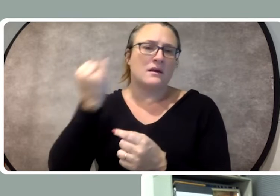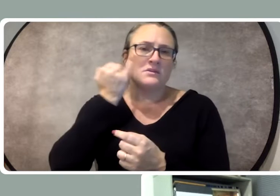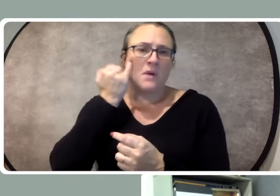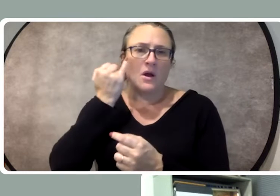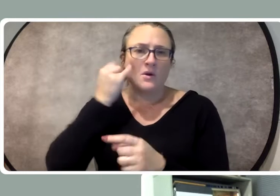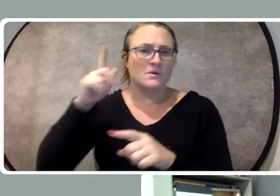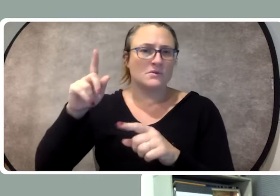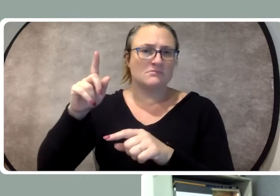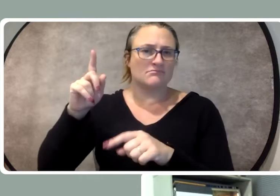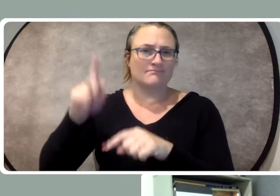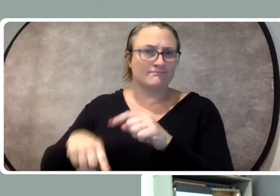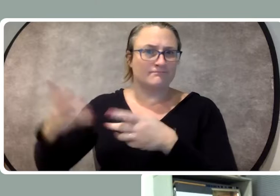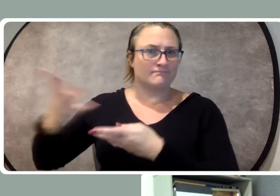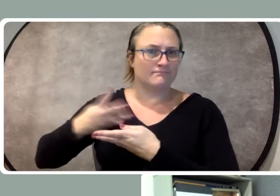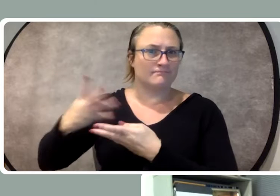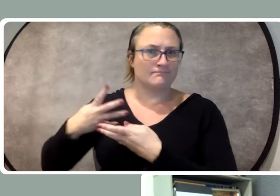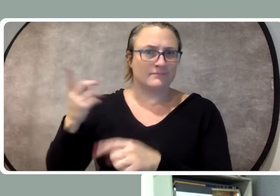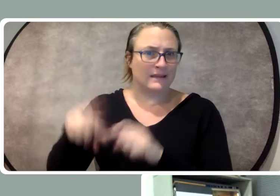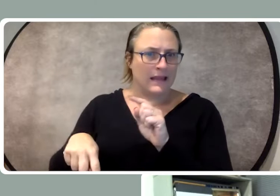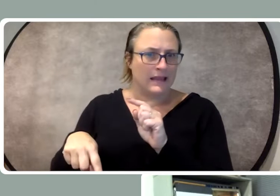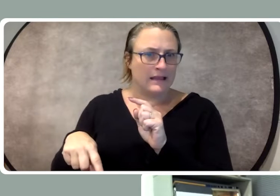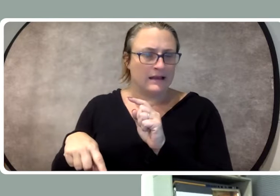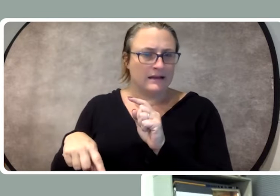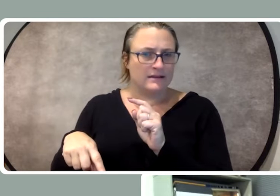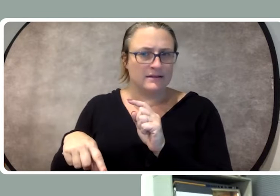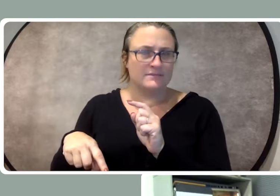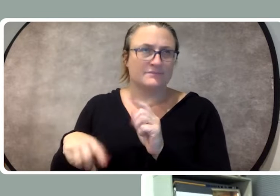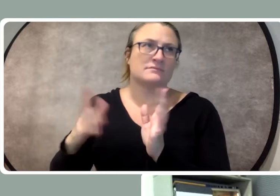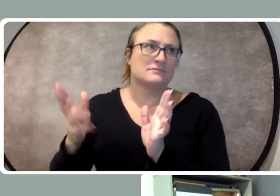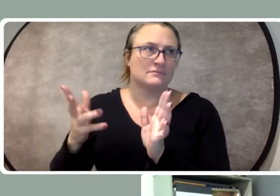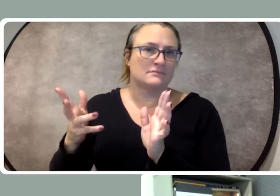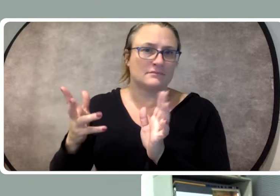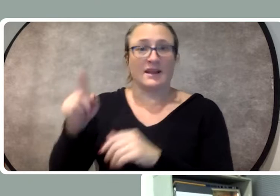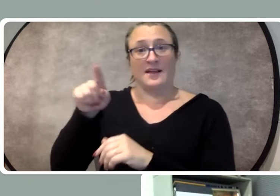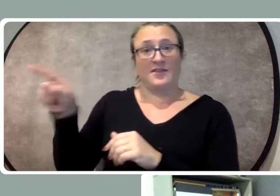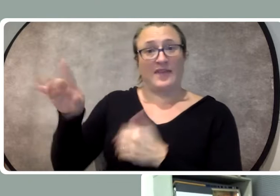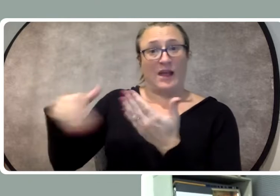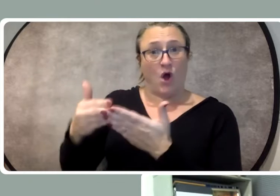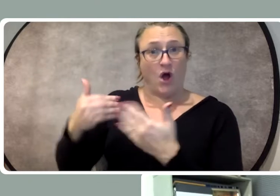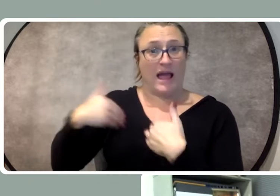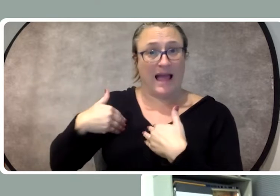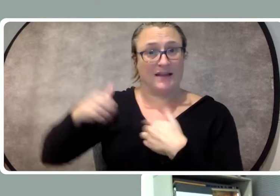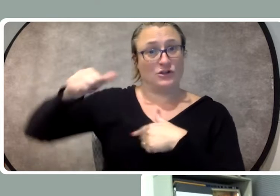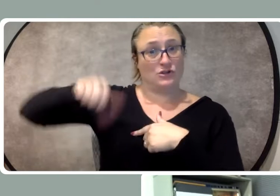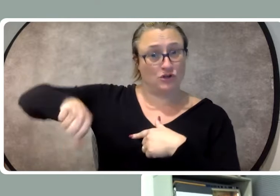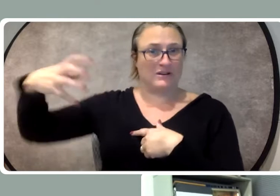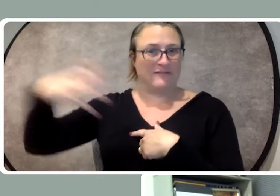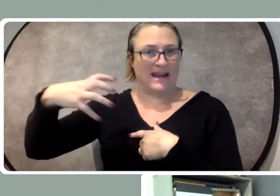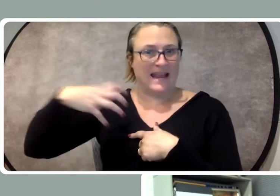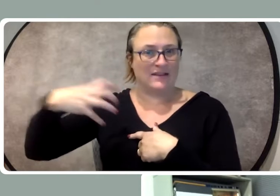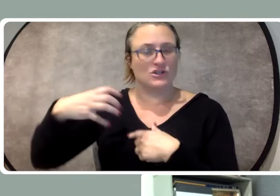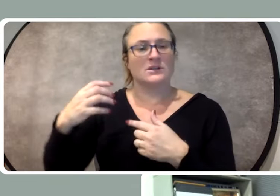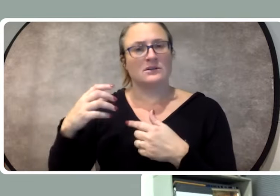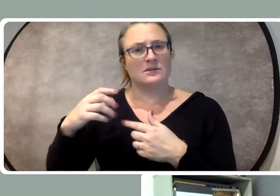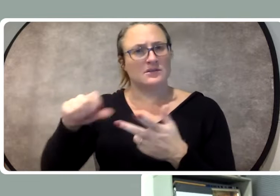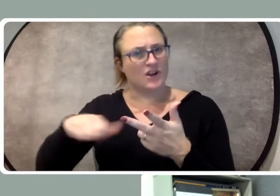get chemotherapy, so these people all had surgery and radiation, but would there be other